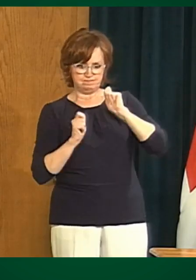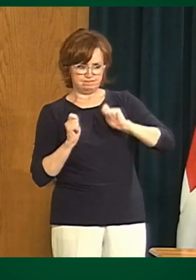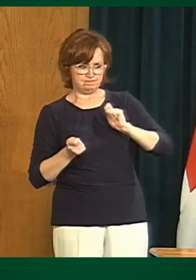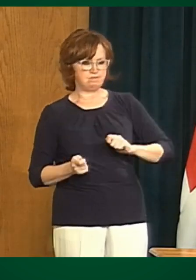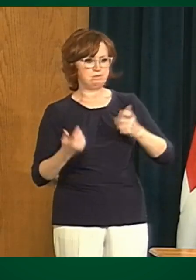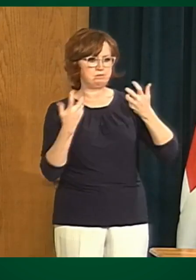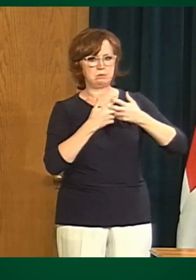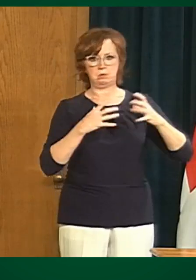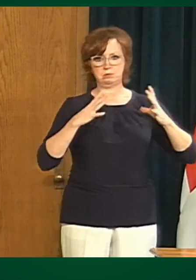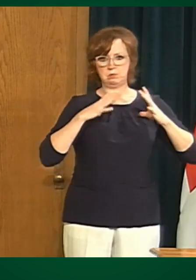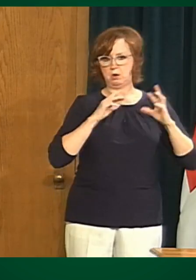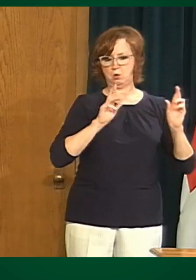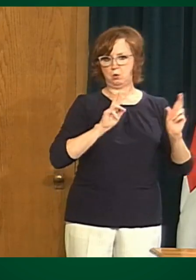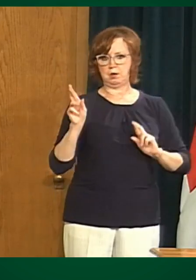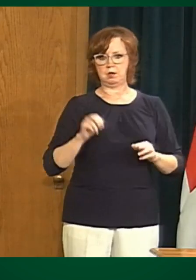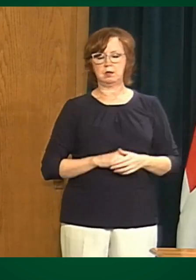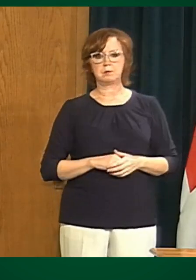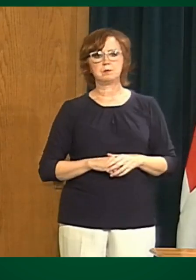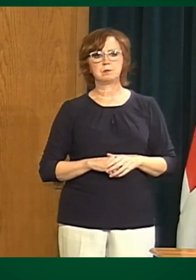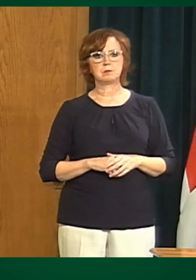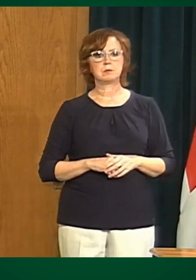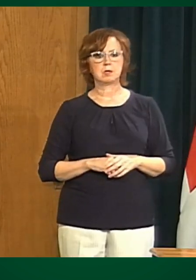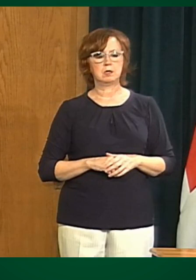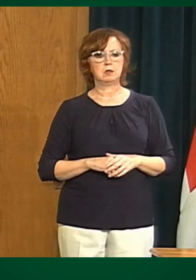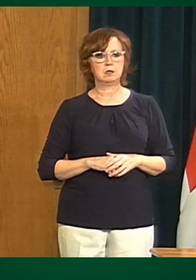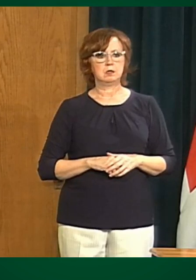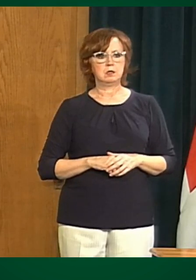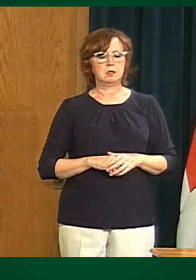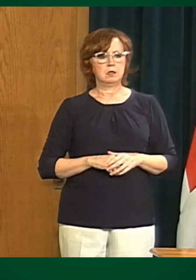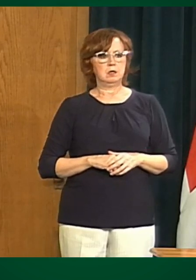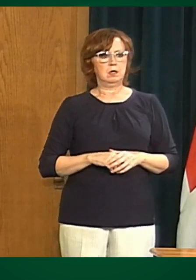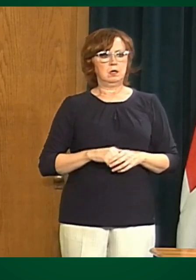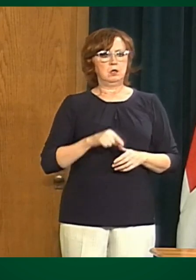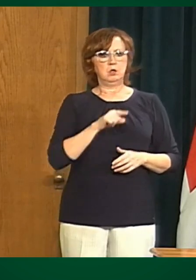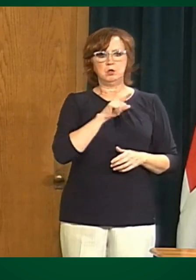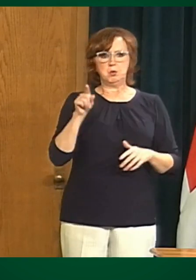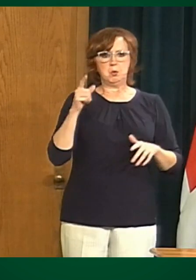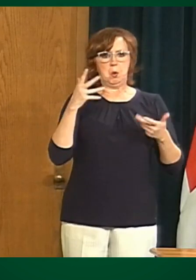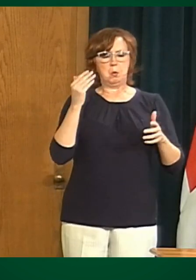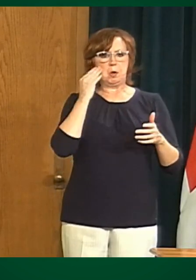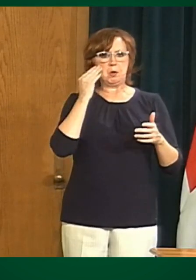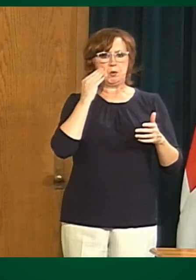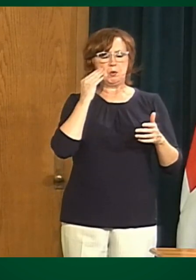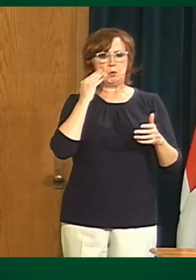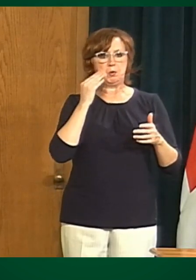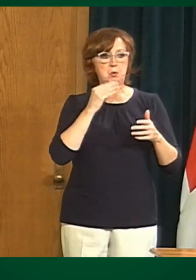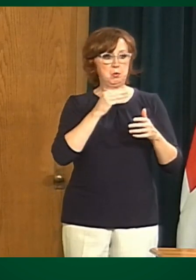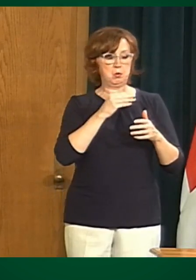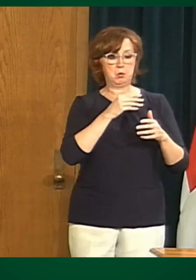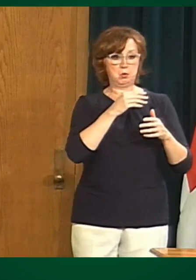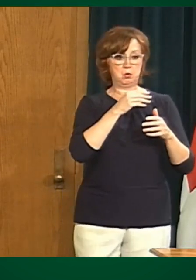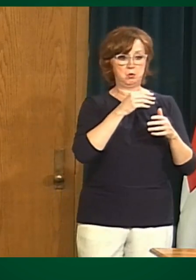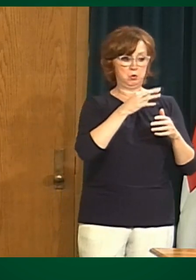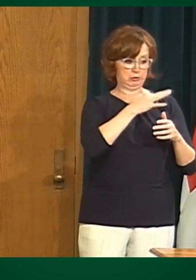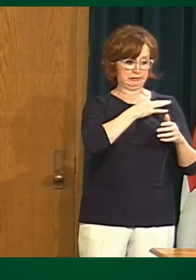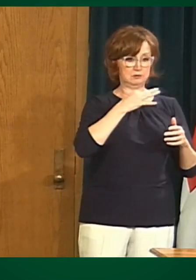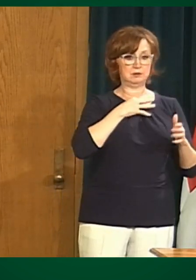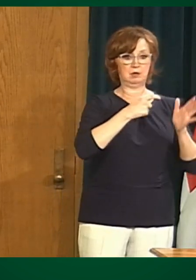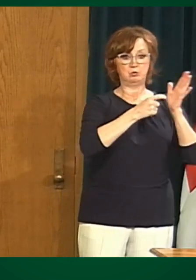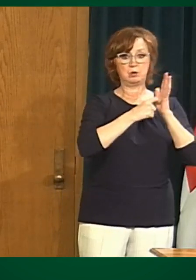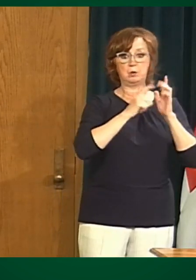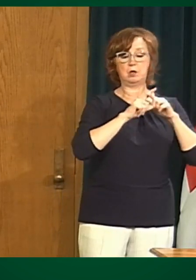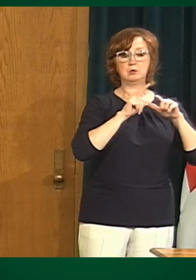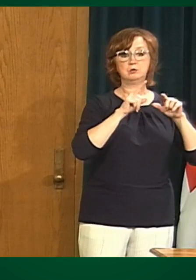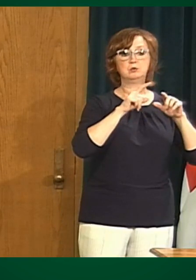are asked to screen or to be screened every day before they assume duty. And this is